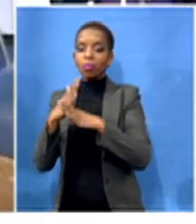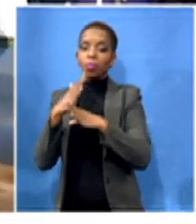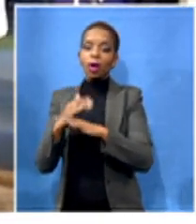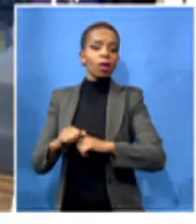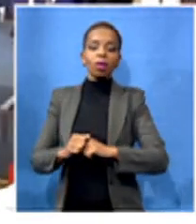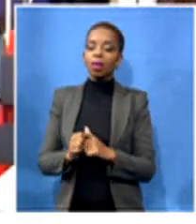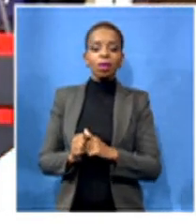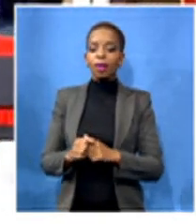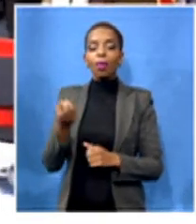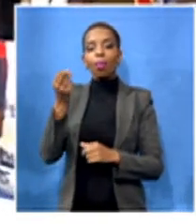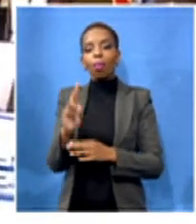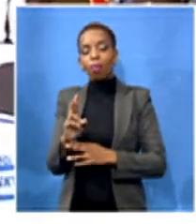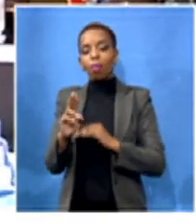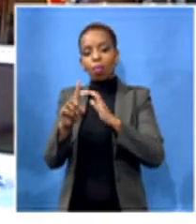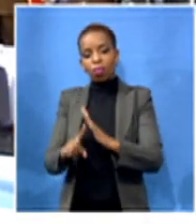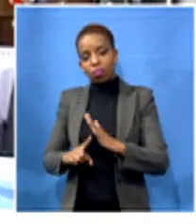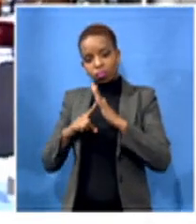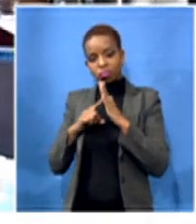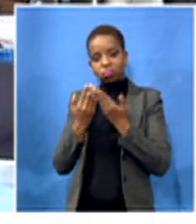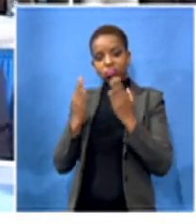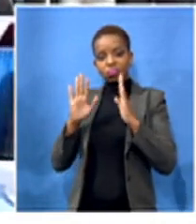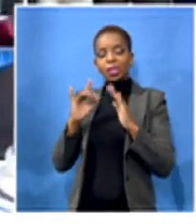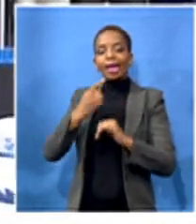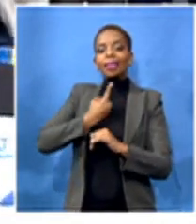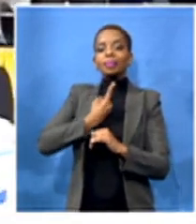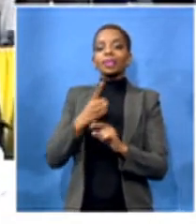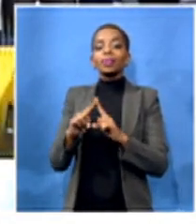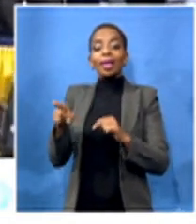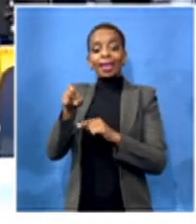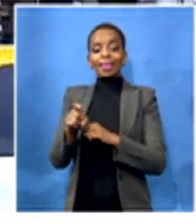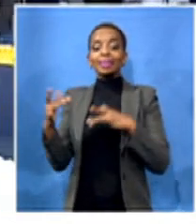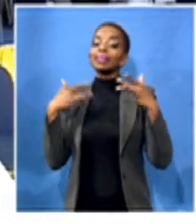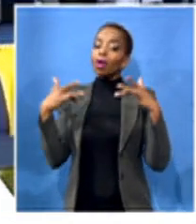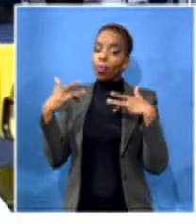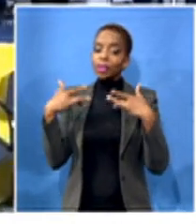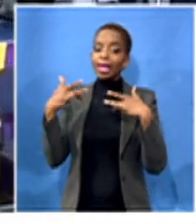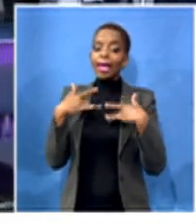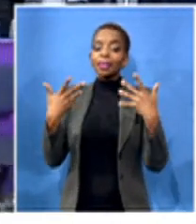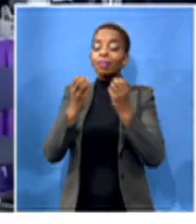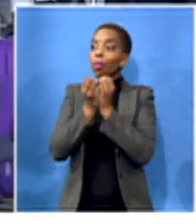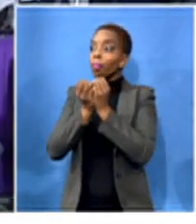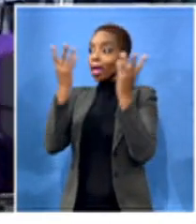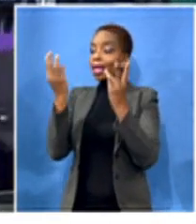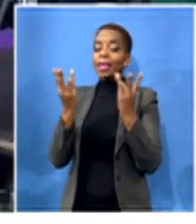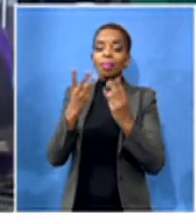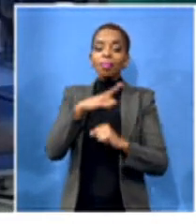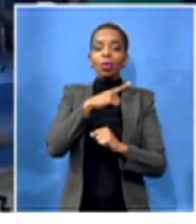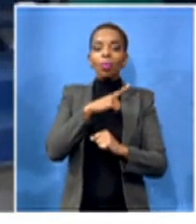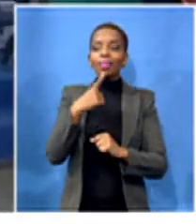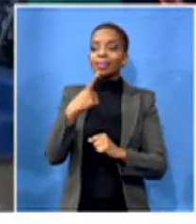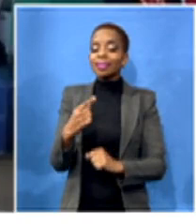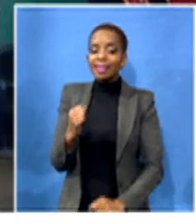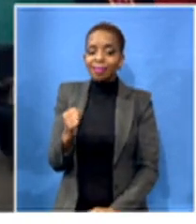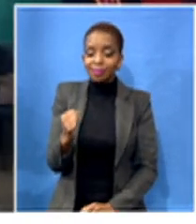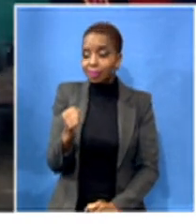isolate themselves. And this is a big worry and a concern for a lot of people, that this will be the place that they go to.